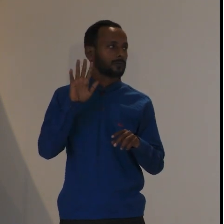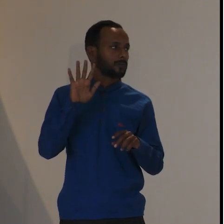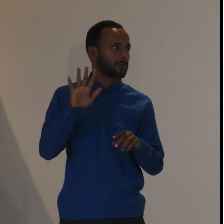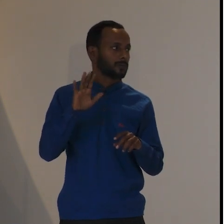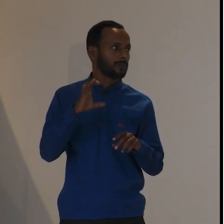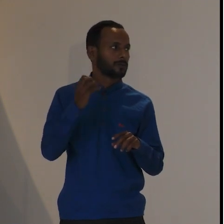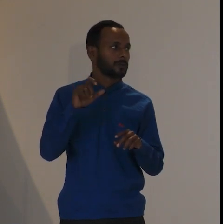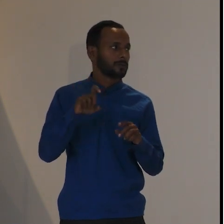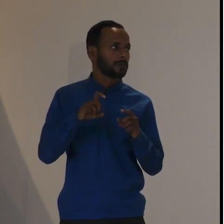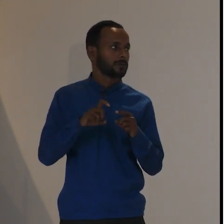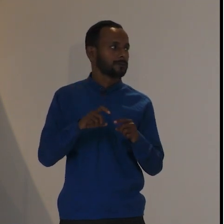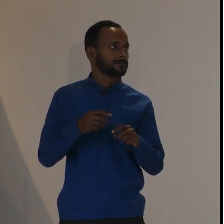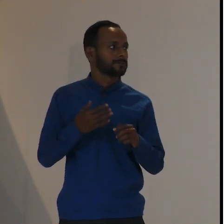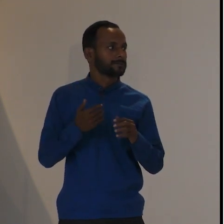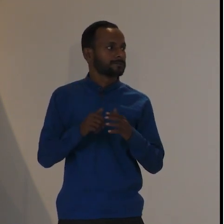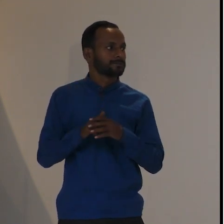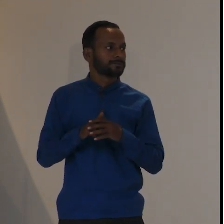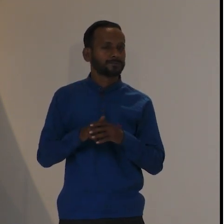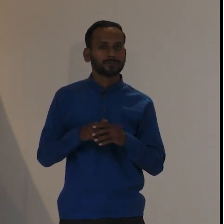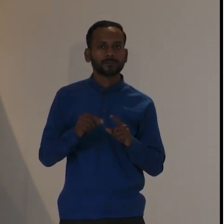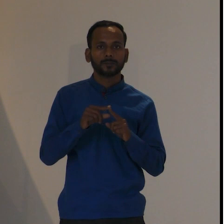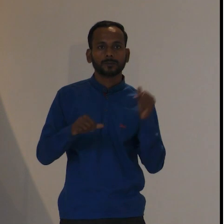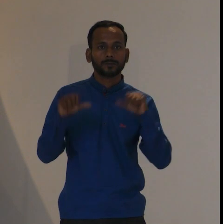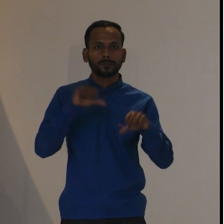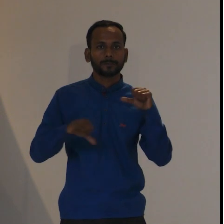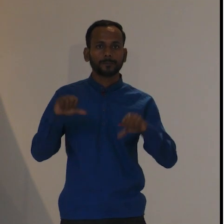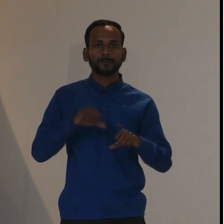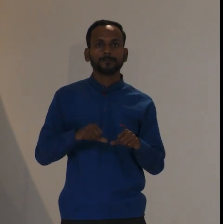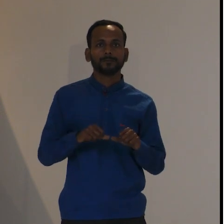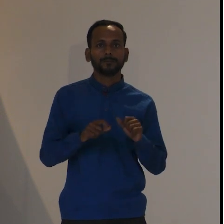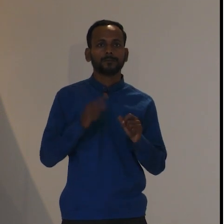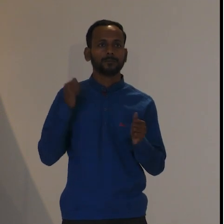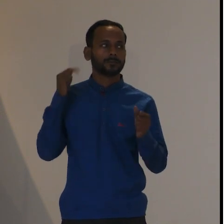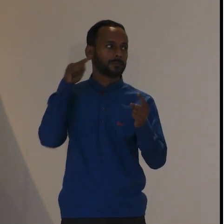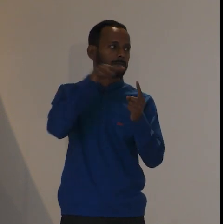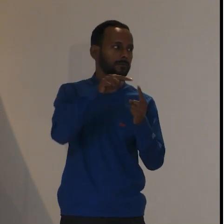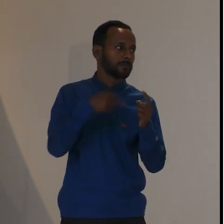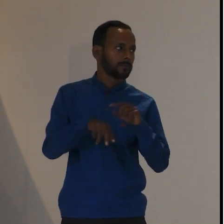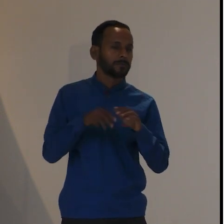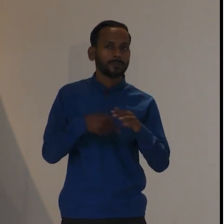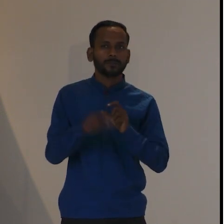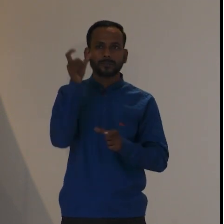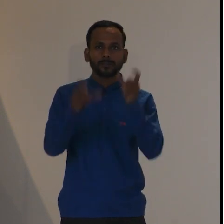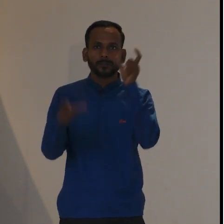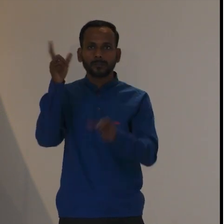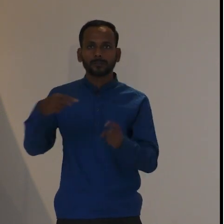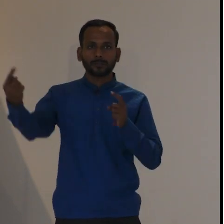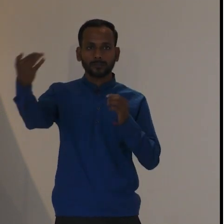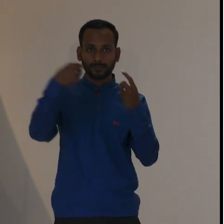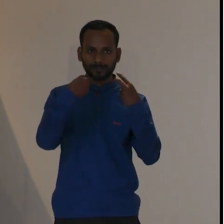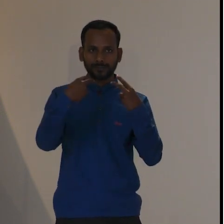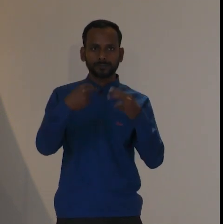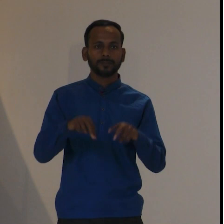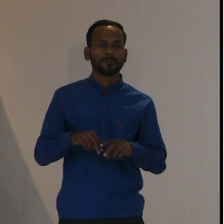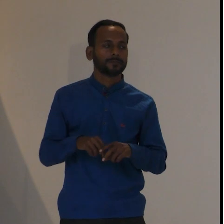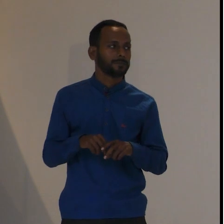in 2022. So the project aims to capture new audience by cutting